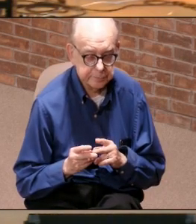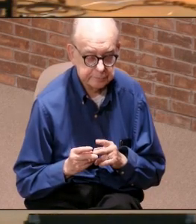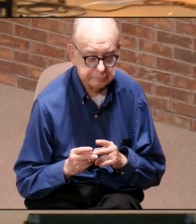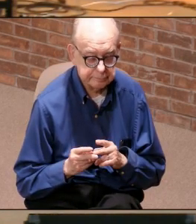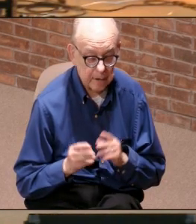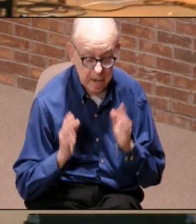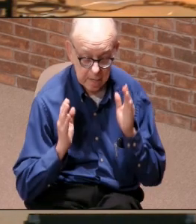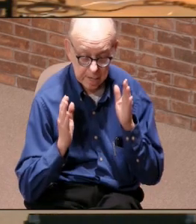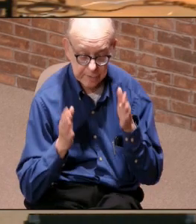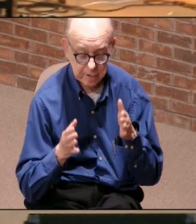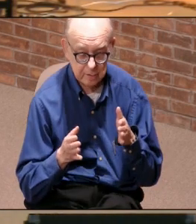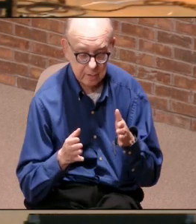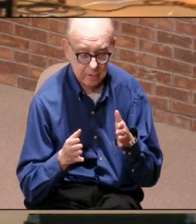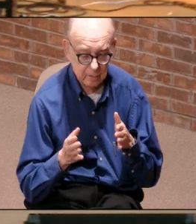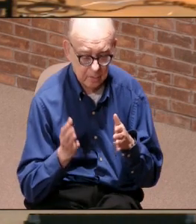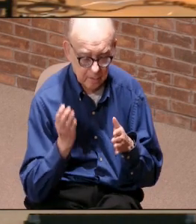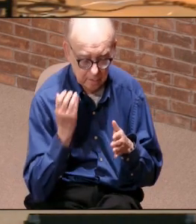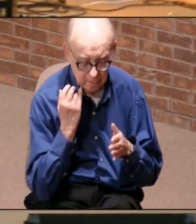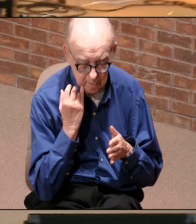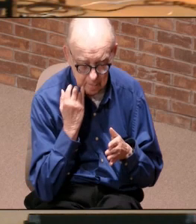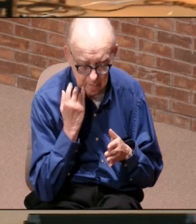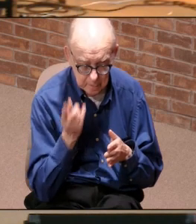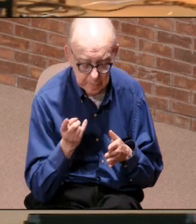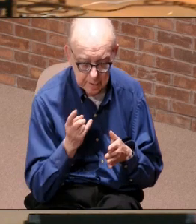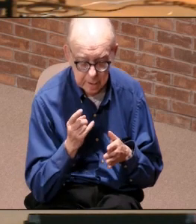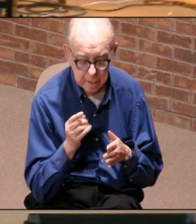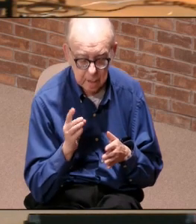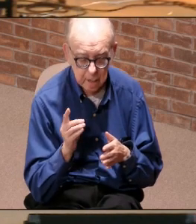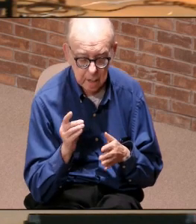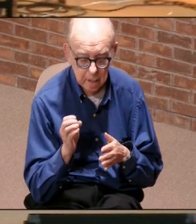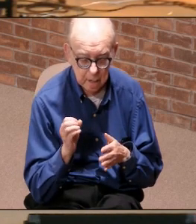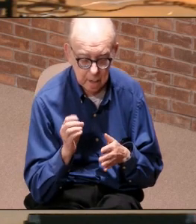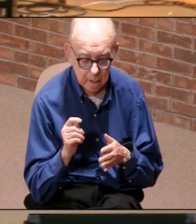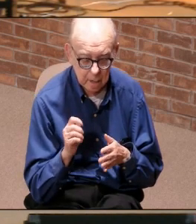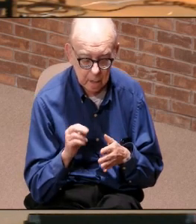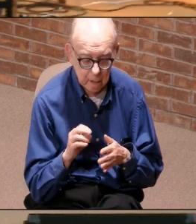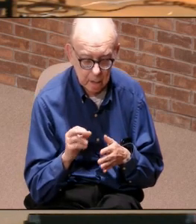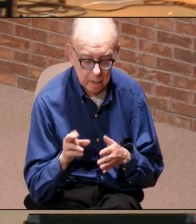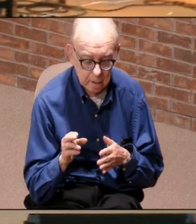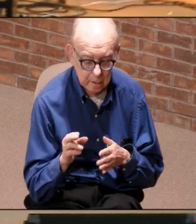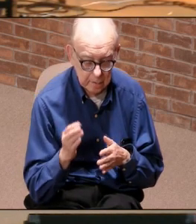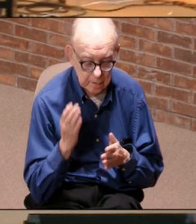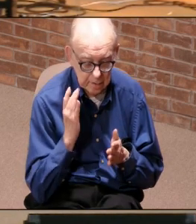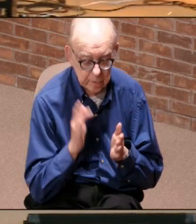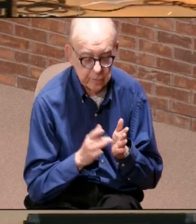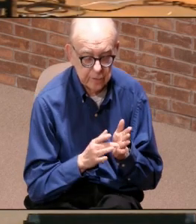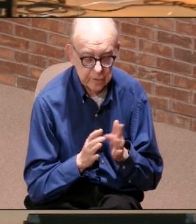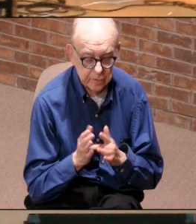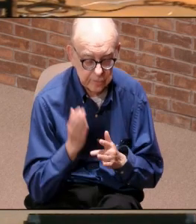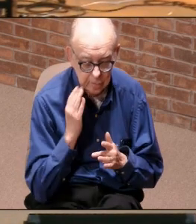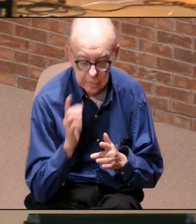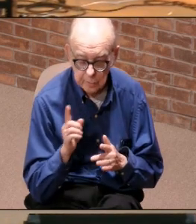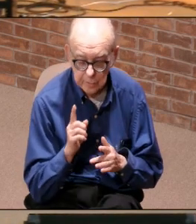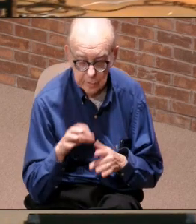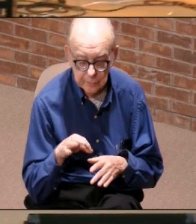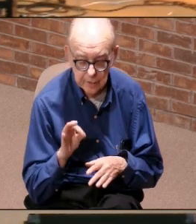And listen, if there's going to be any detours, he knows where the detours need to be.